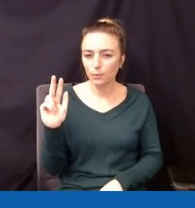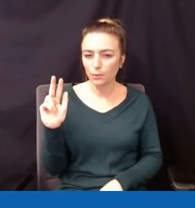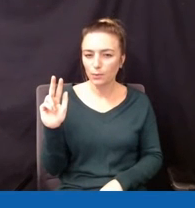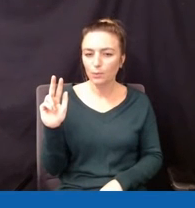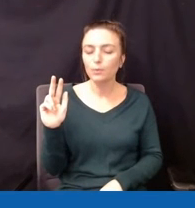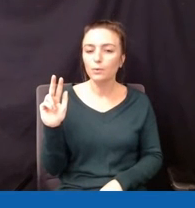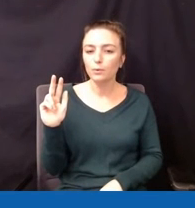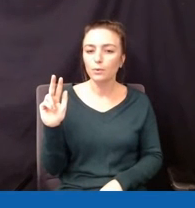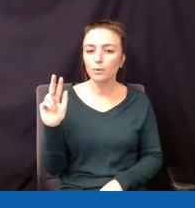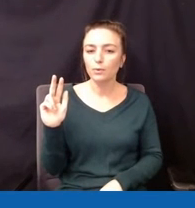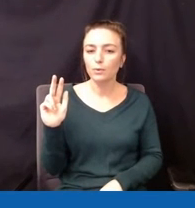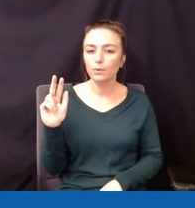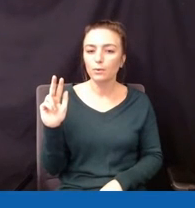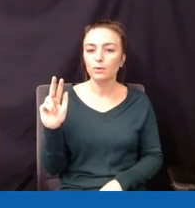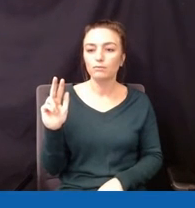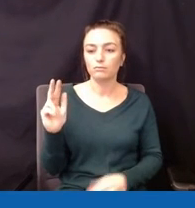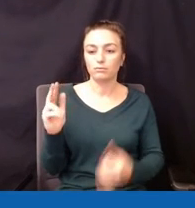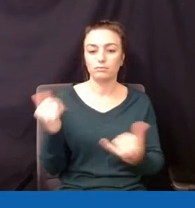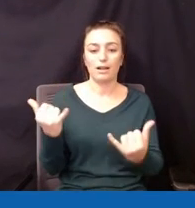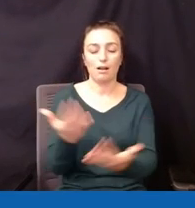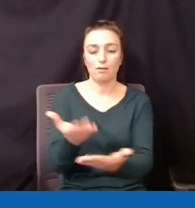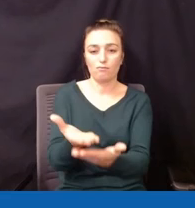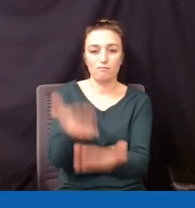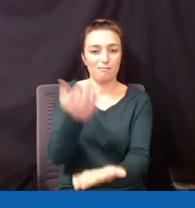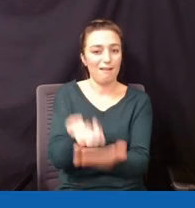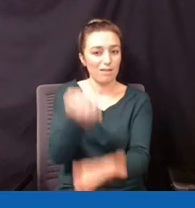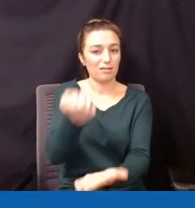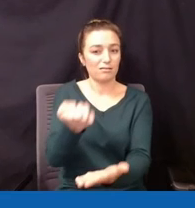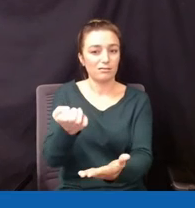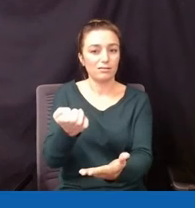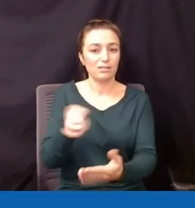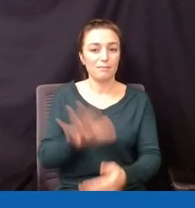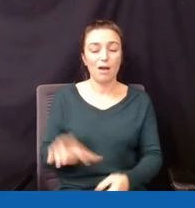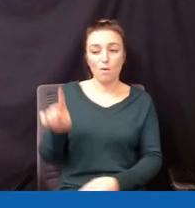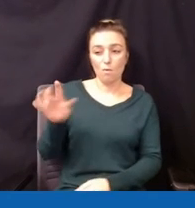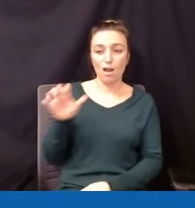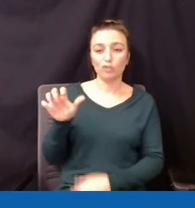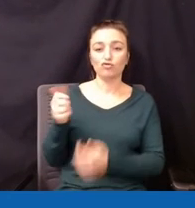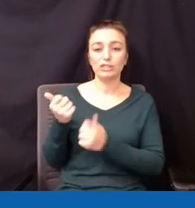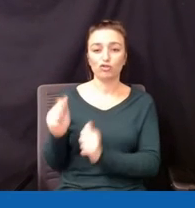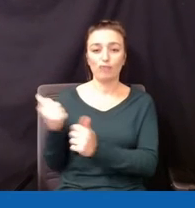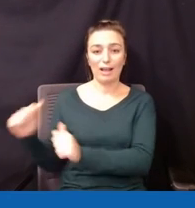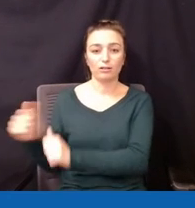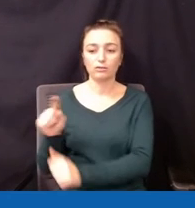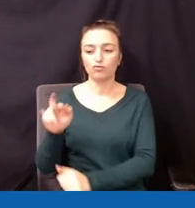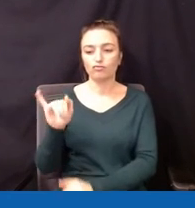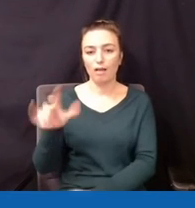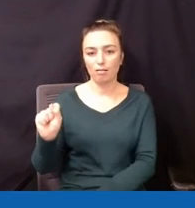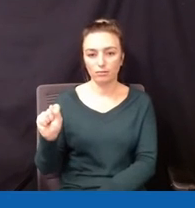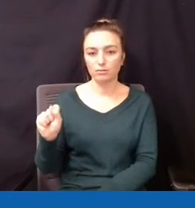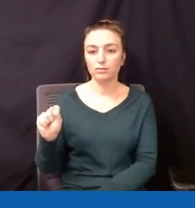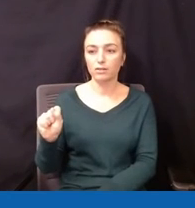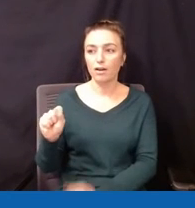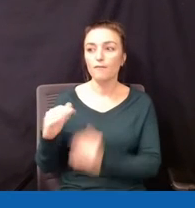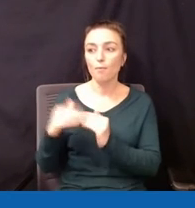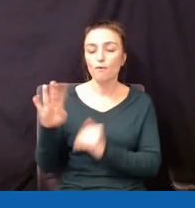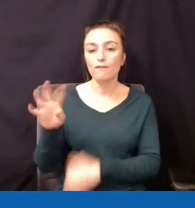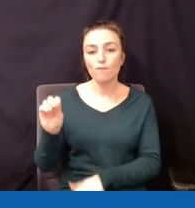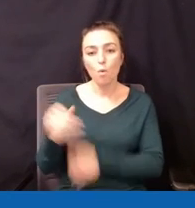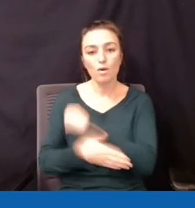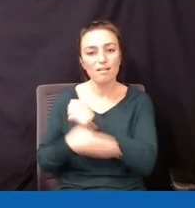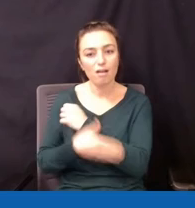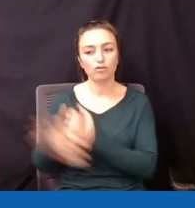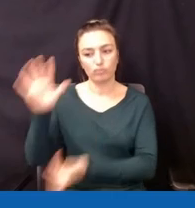of evidence, now nearly 100 randomized controlled trials from over 40 countries, was put together in a systematic